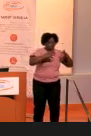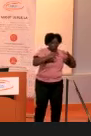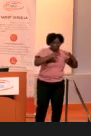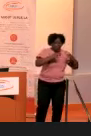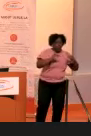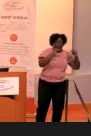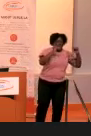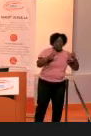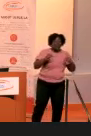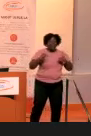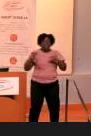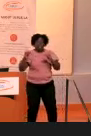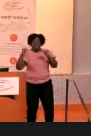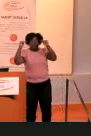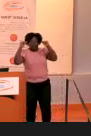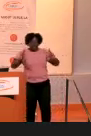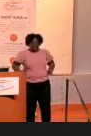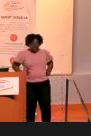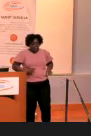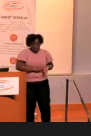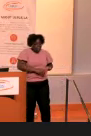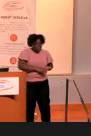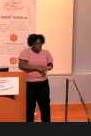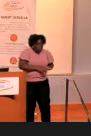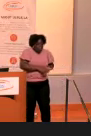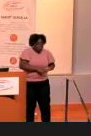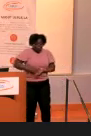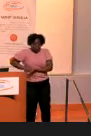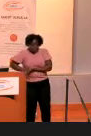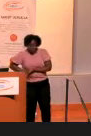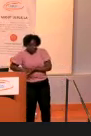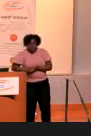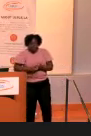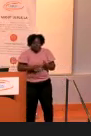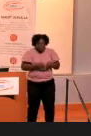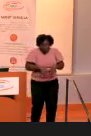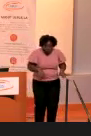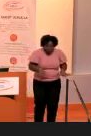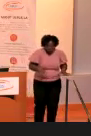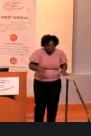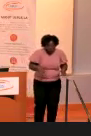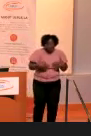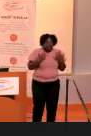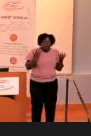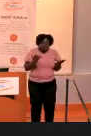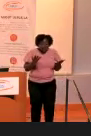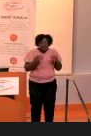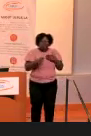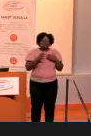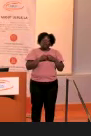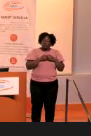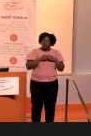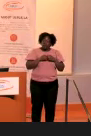lupus is when your kidneys are really not filtering the urine very good. And so backing